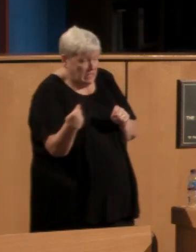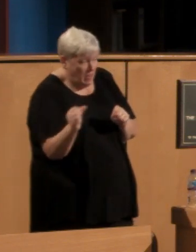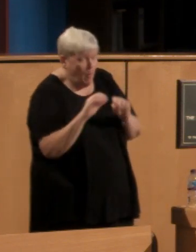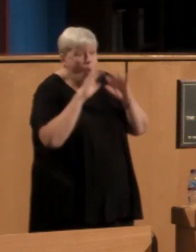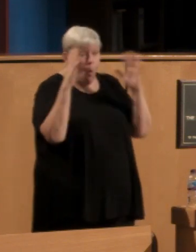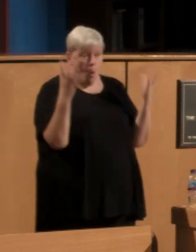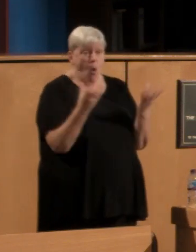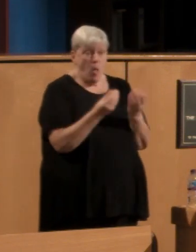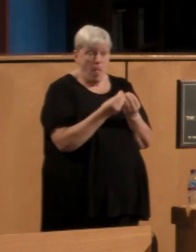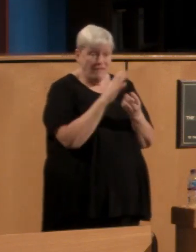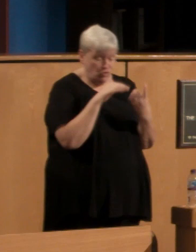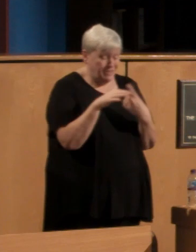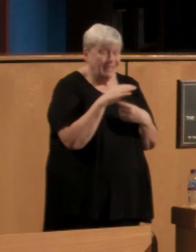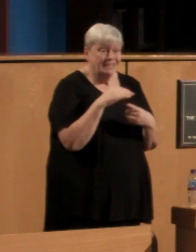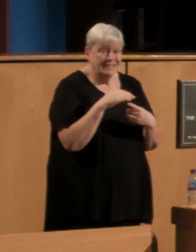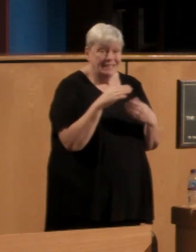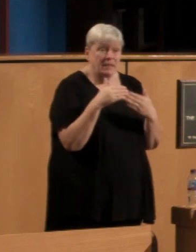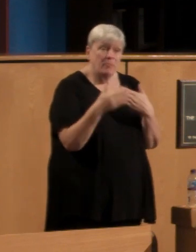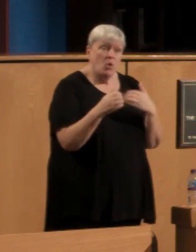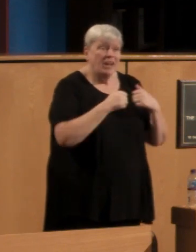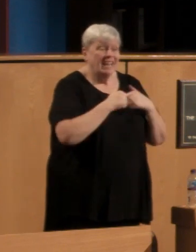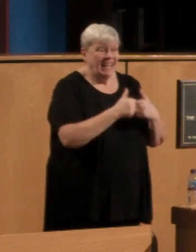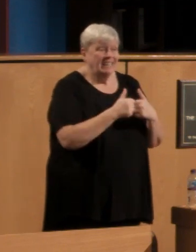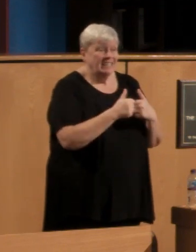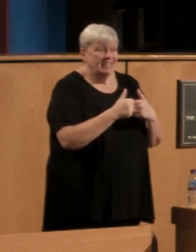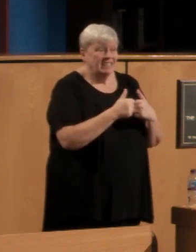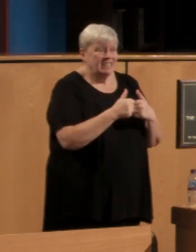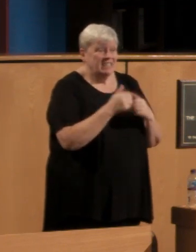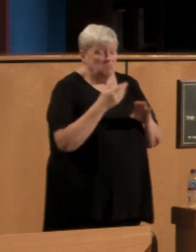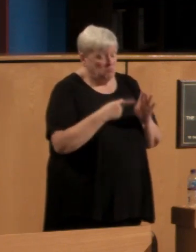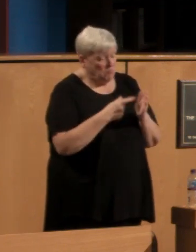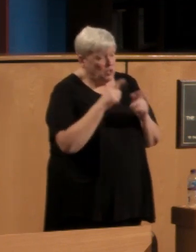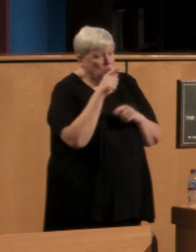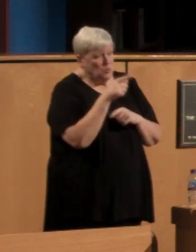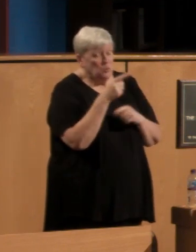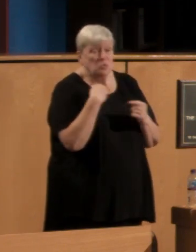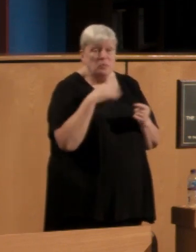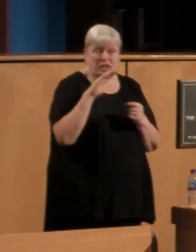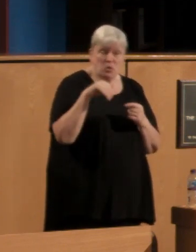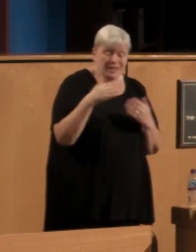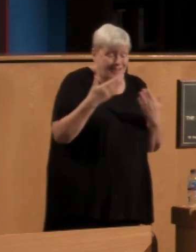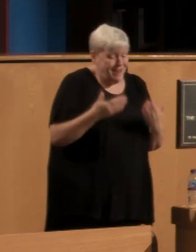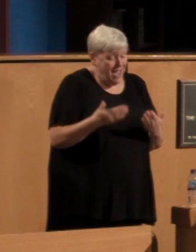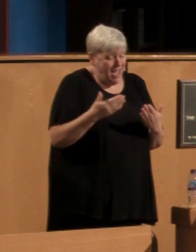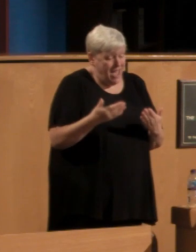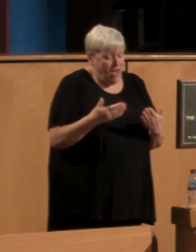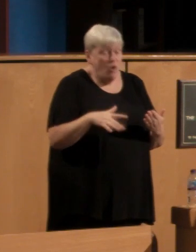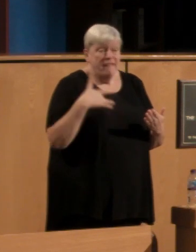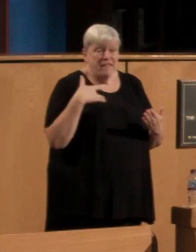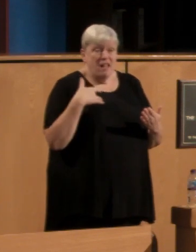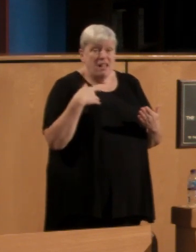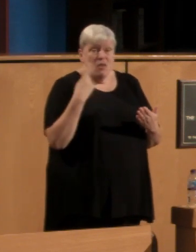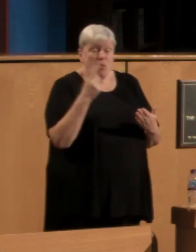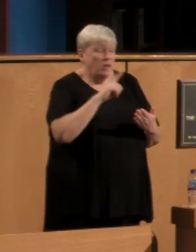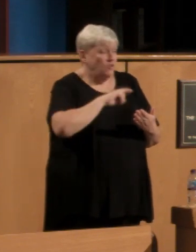of society more kindness towards queerness these days, which I think is one of the reasons that